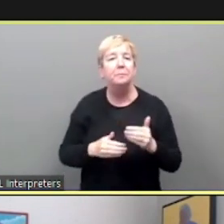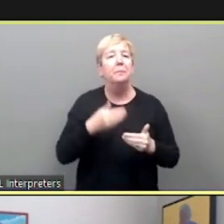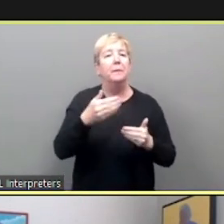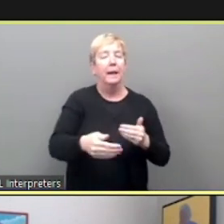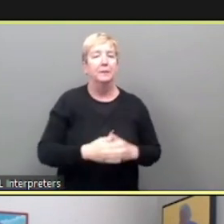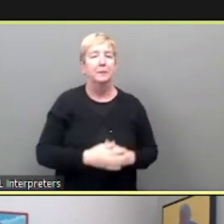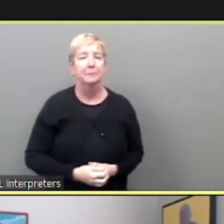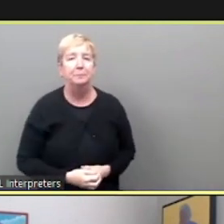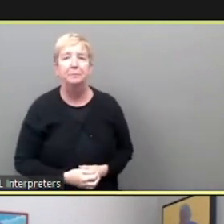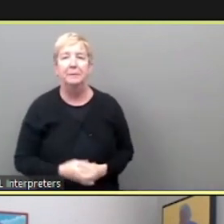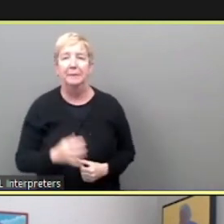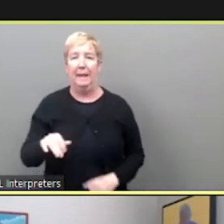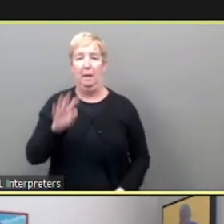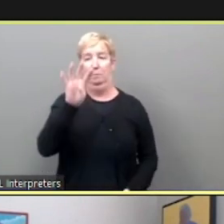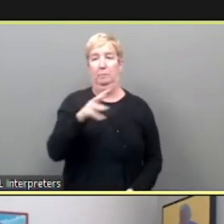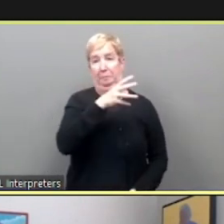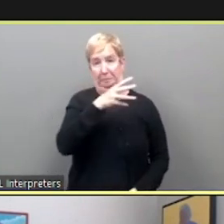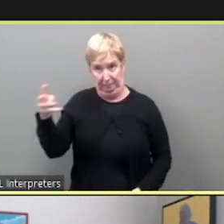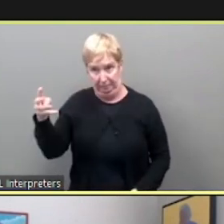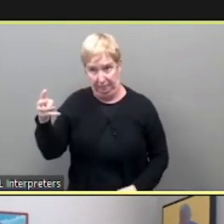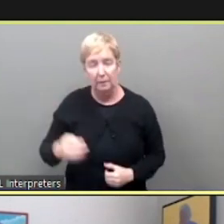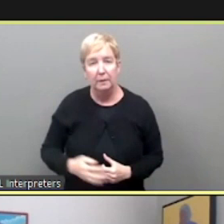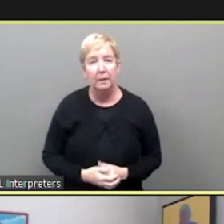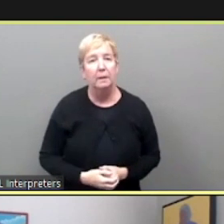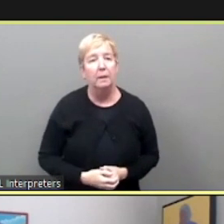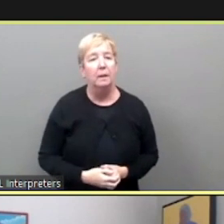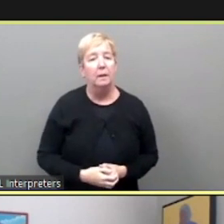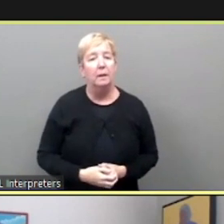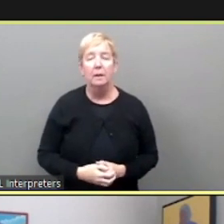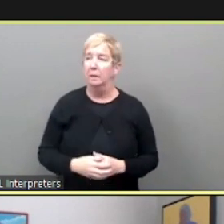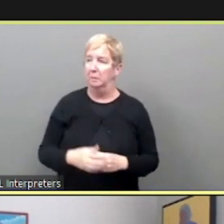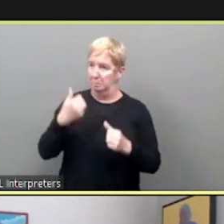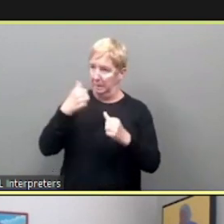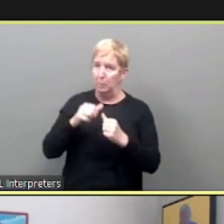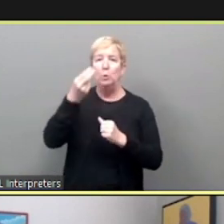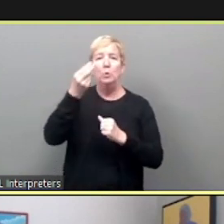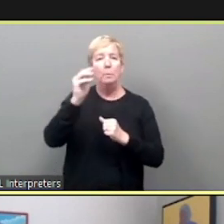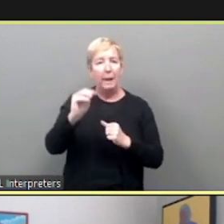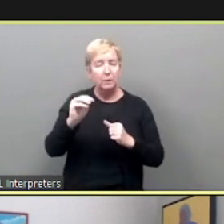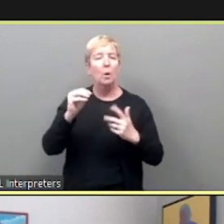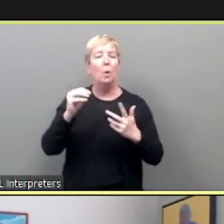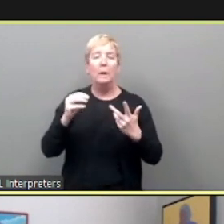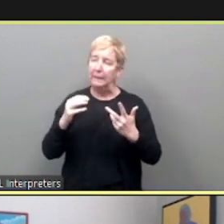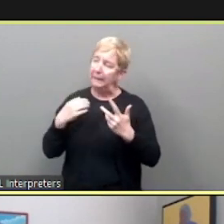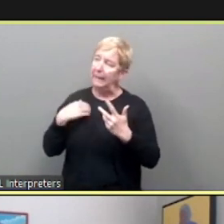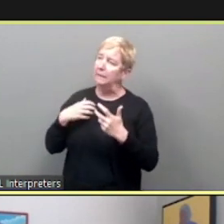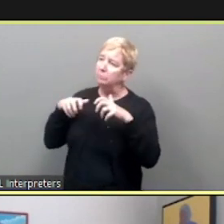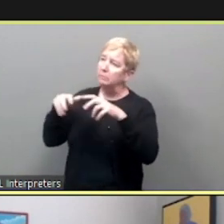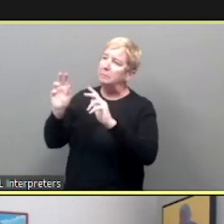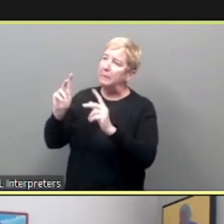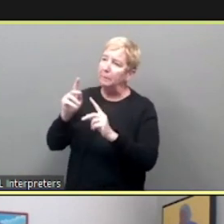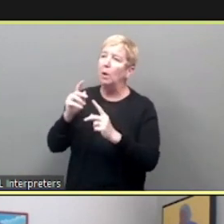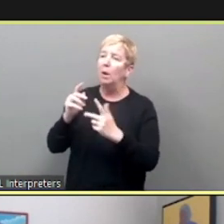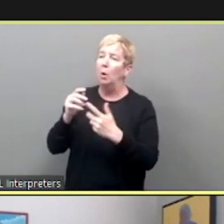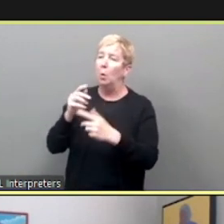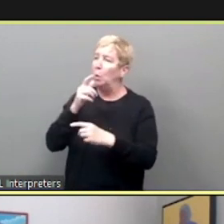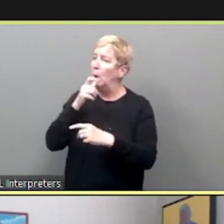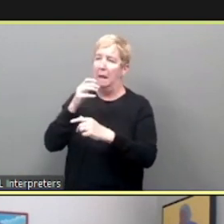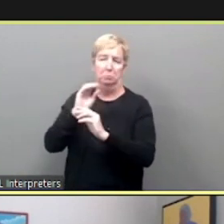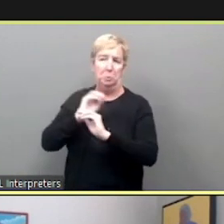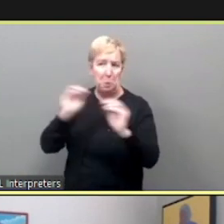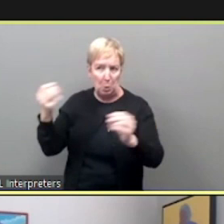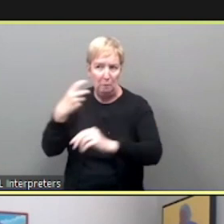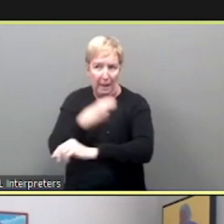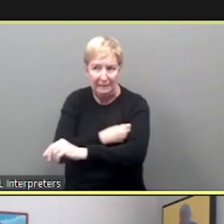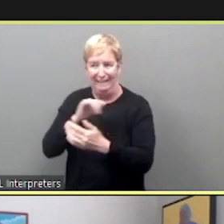So looking at that, of course, that's why New Mexico has unvaccinated New Mexicans as always our first